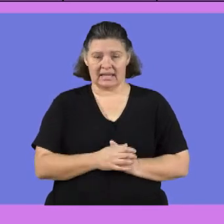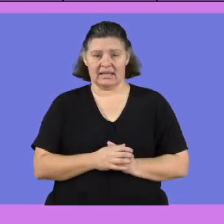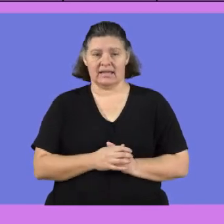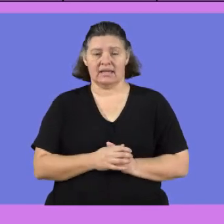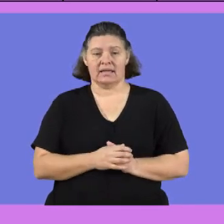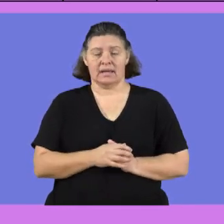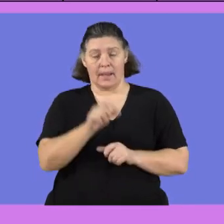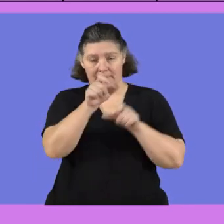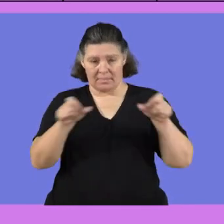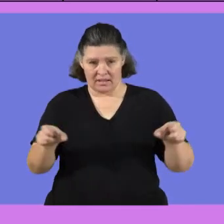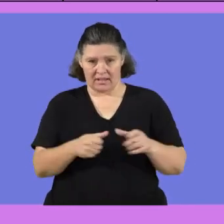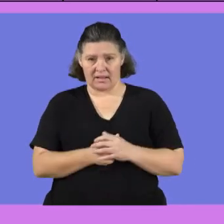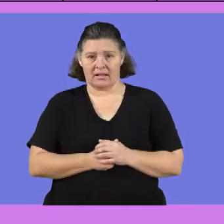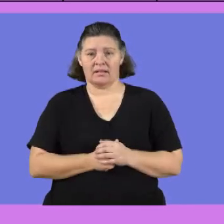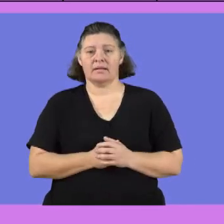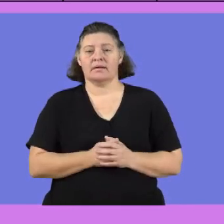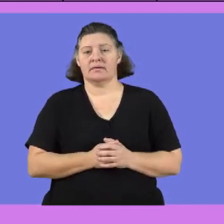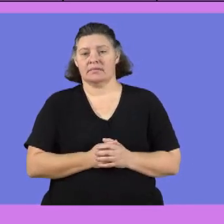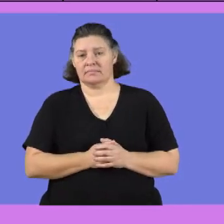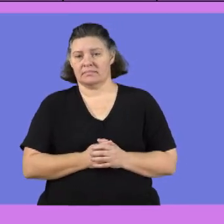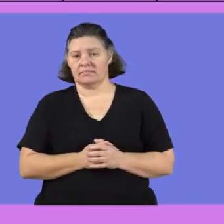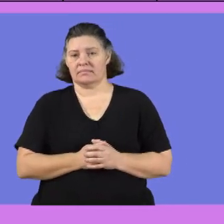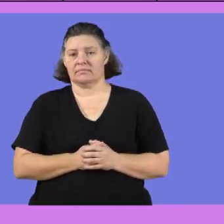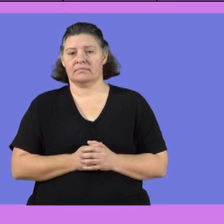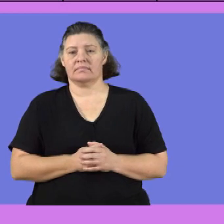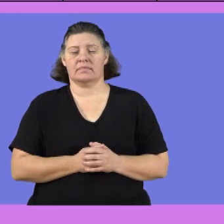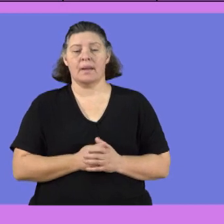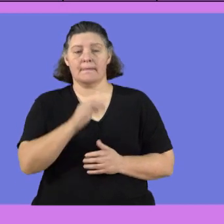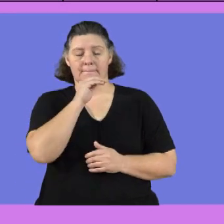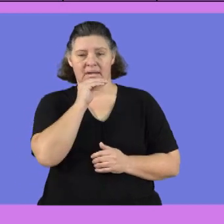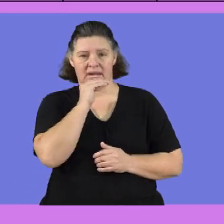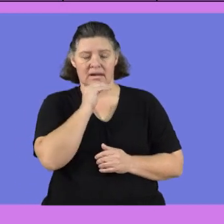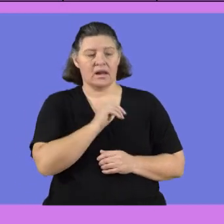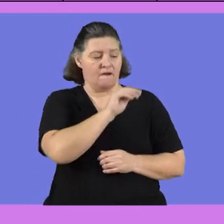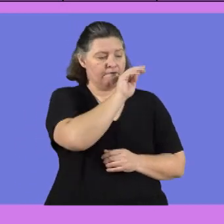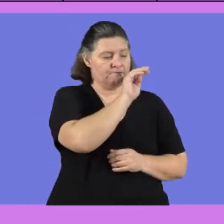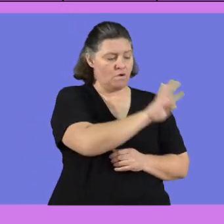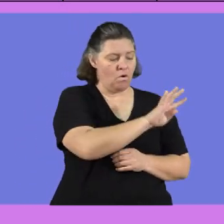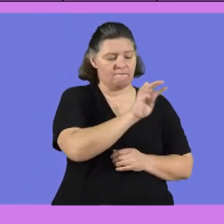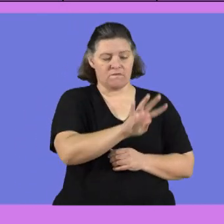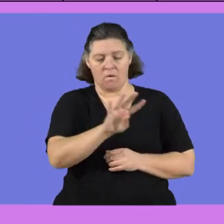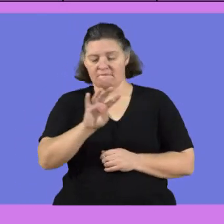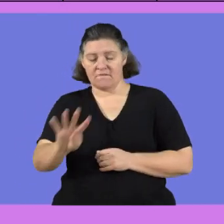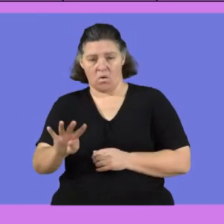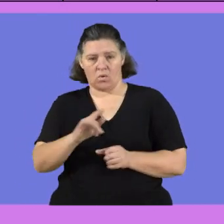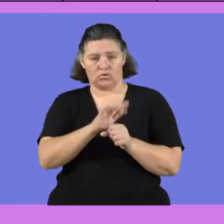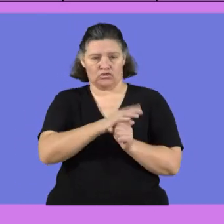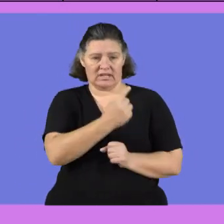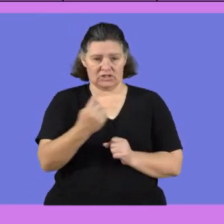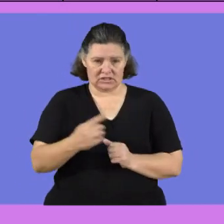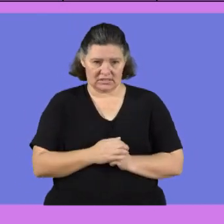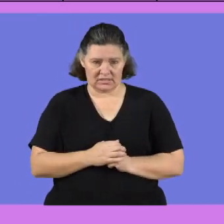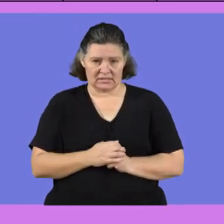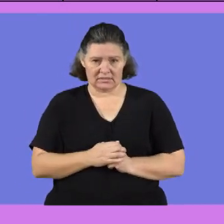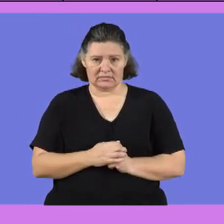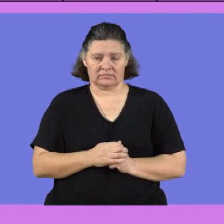3, this is 3 cans. And then you can trace, we say it's going to be 4. And then because this is 0, we